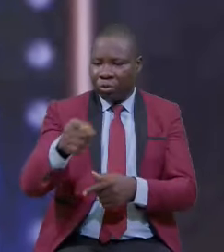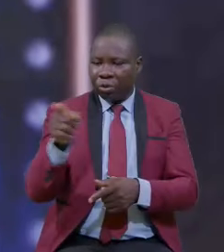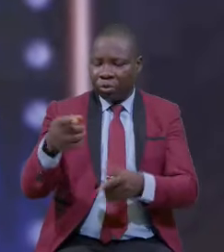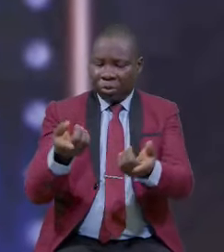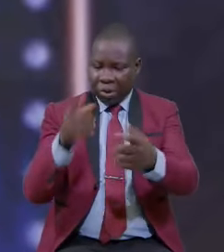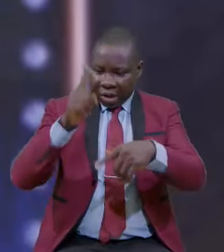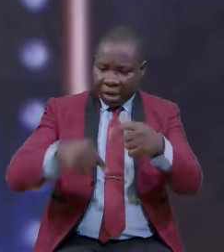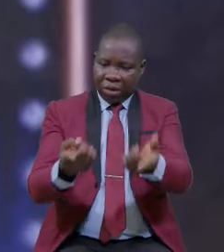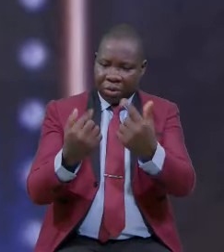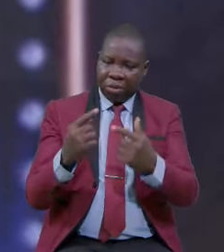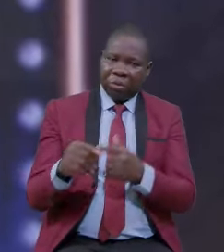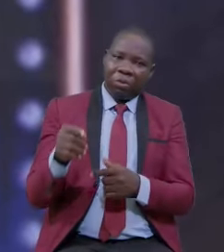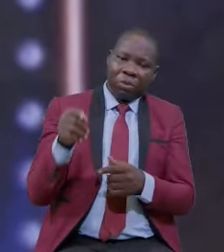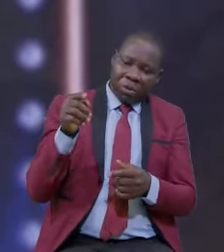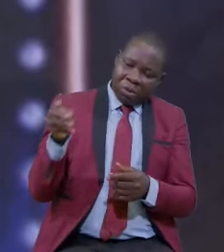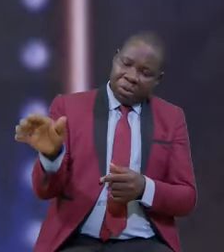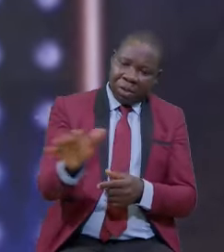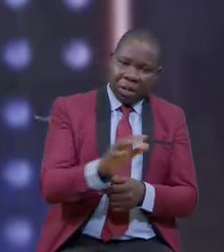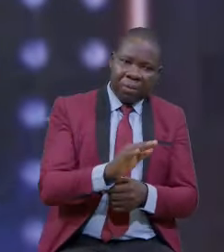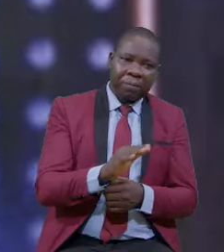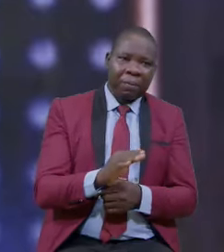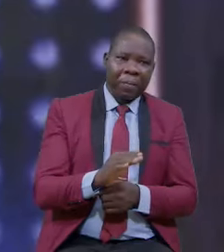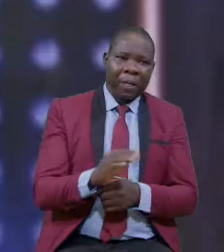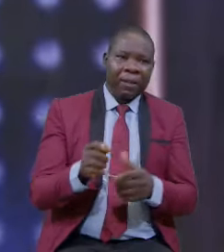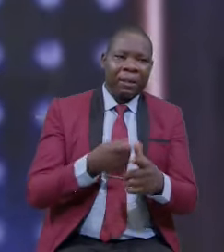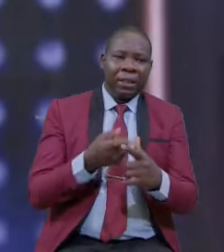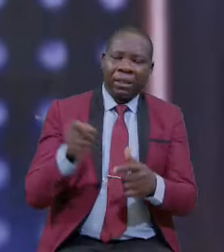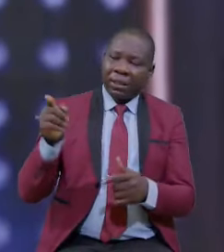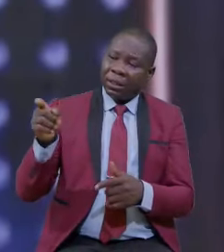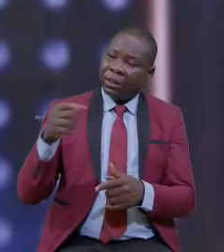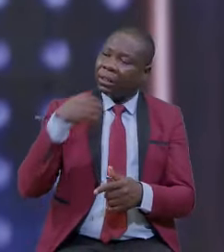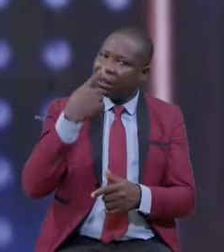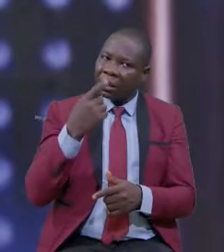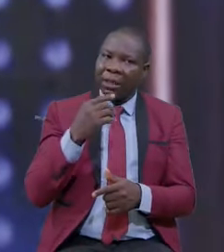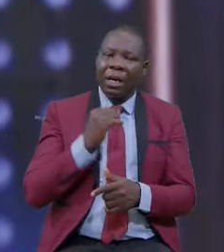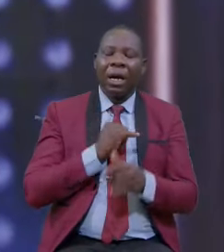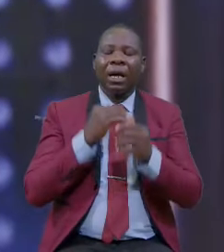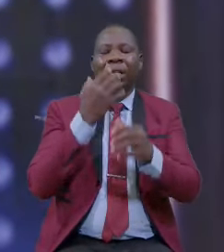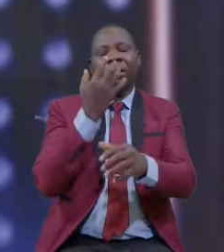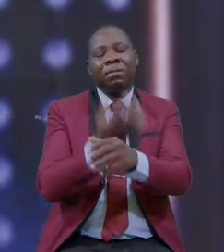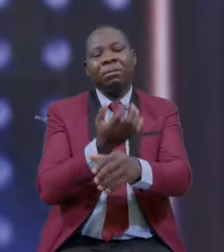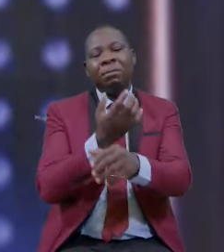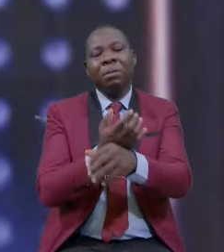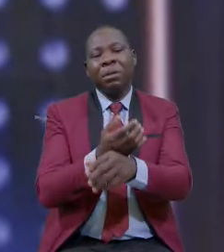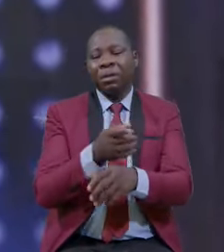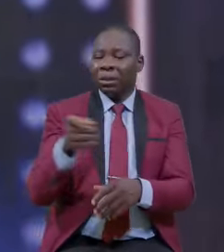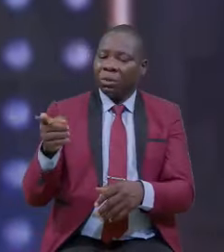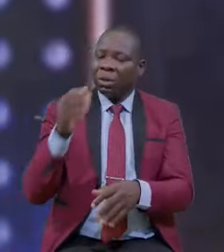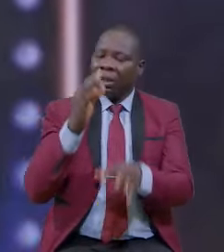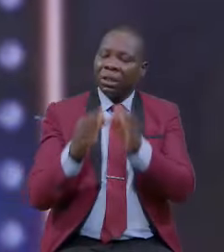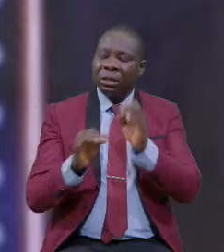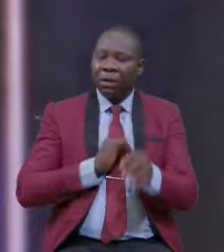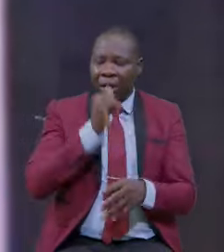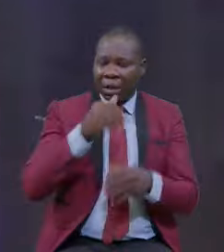said, I pray thee, therefore, if I'm lost, I'm lost forever. I pray, I have